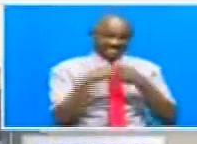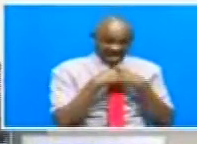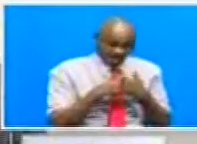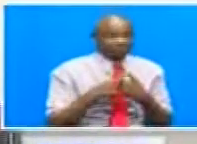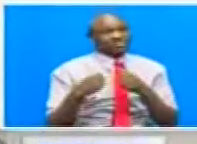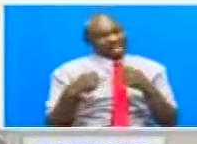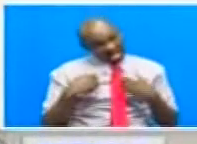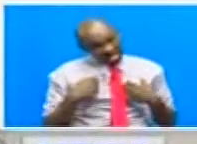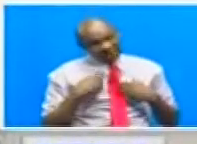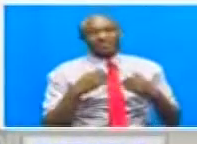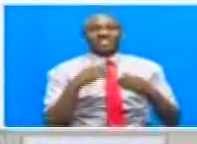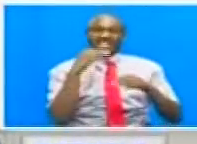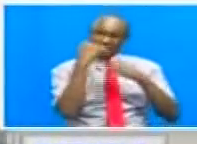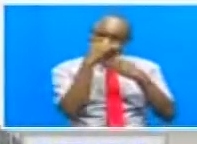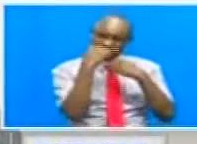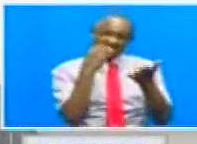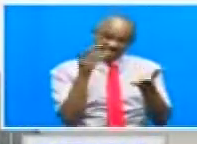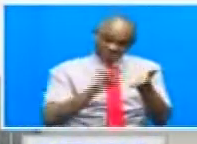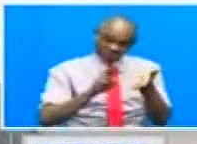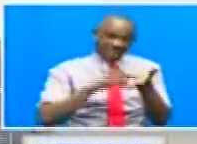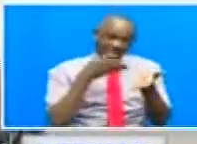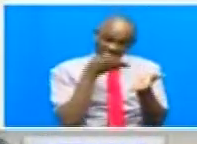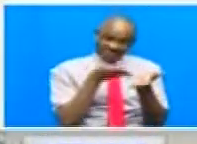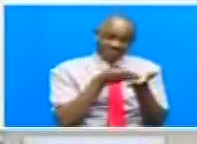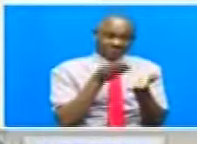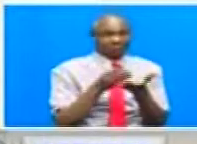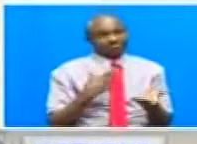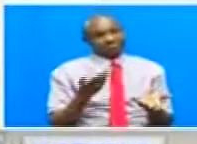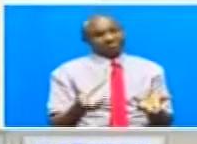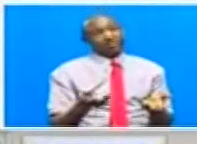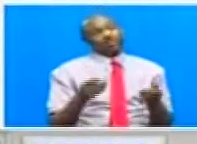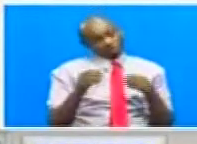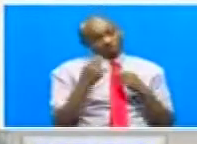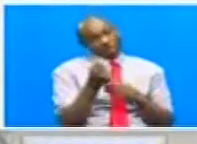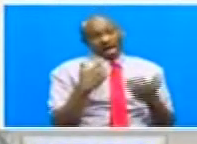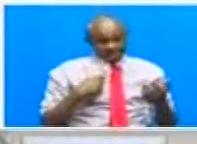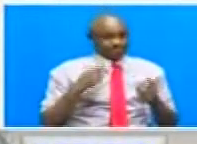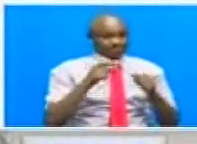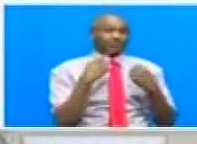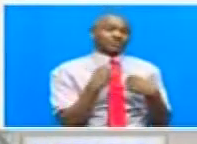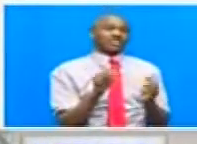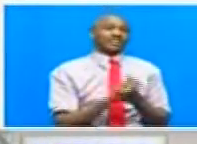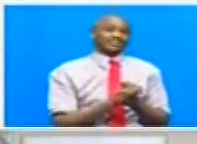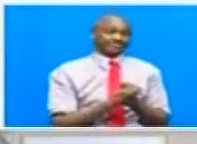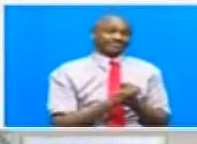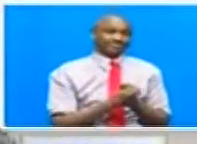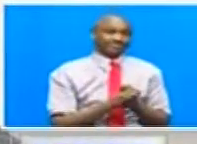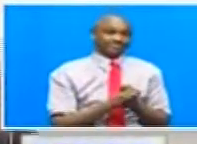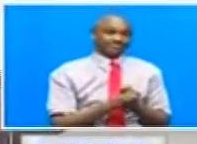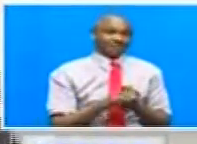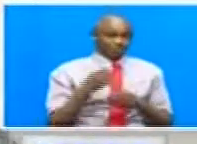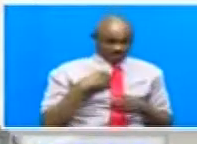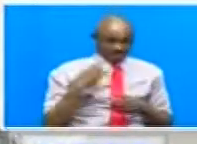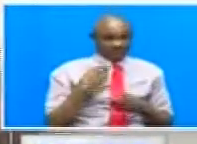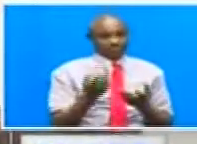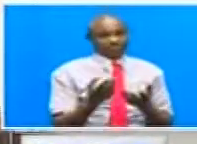the limited resources that we have, despite the human resources, even limited human resources that we have, We have